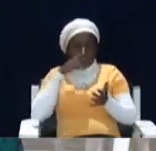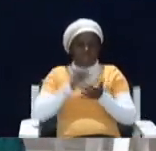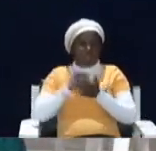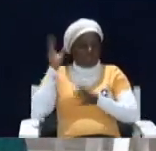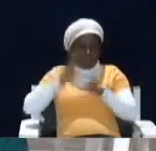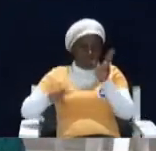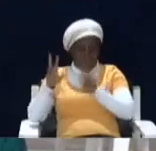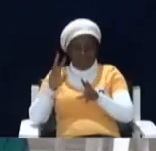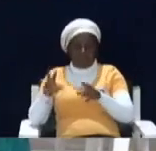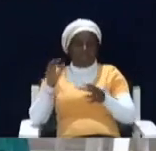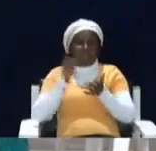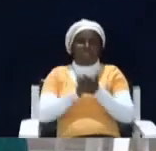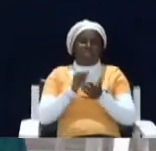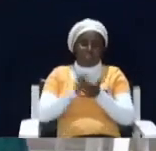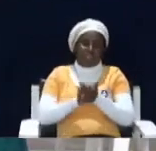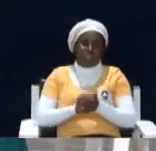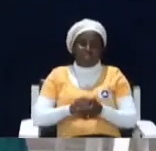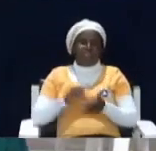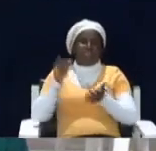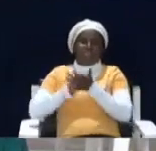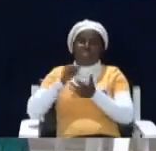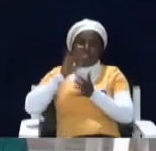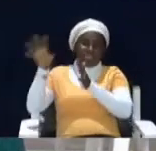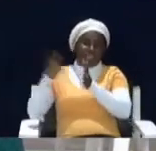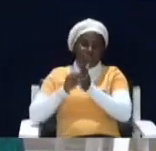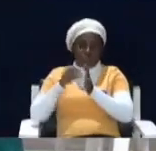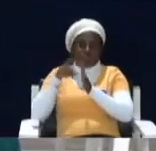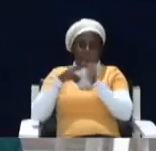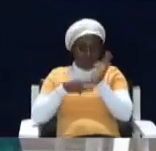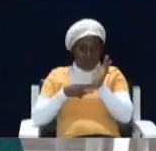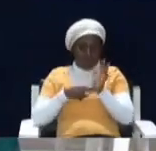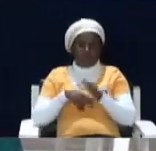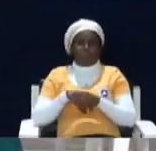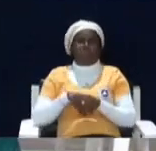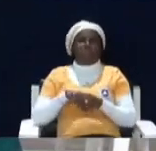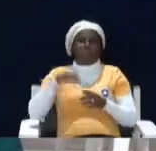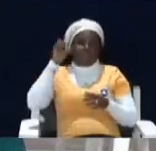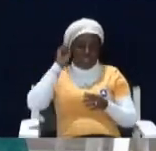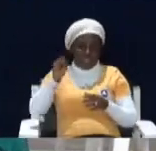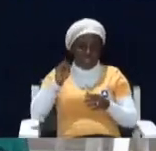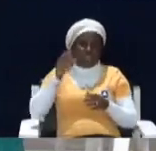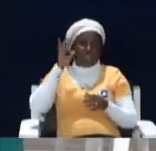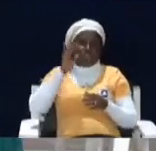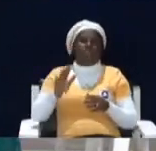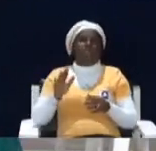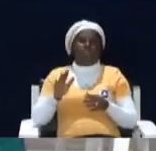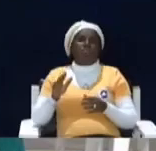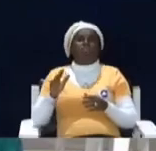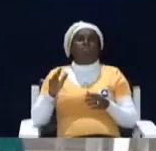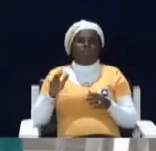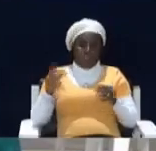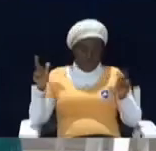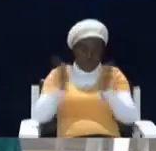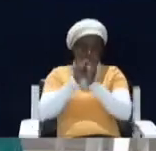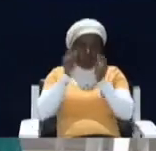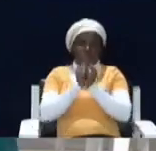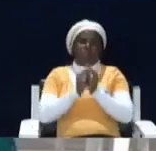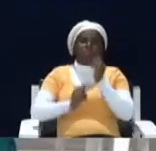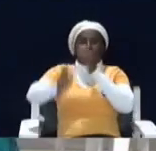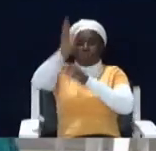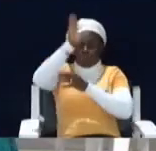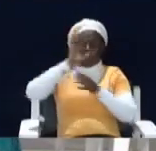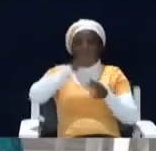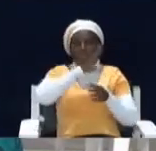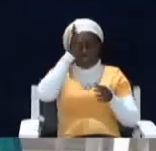worry. That is their own report, but she will get in touch with God and get in touch with Daddy